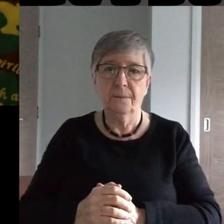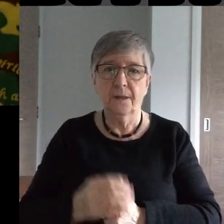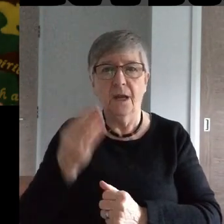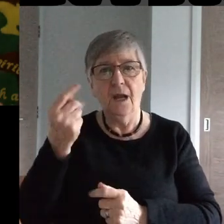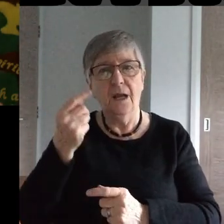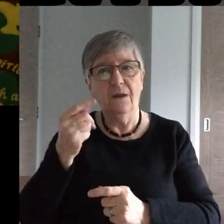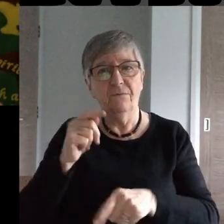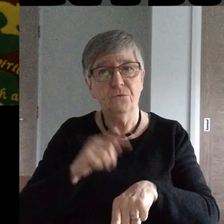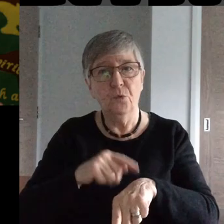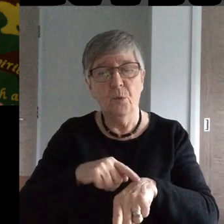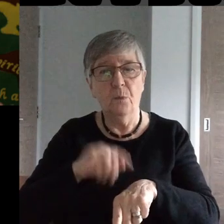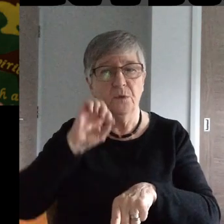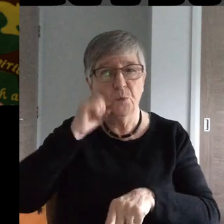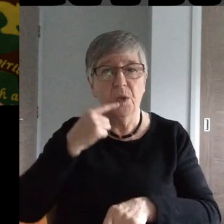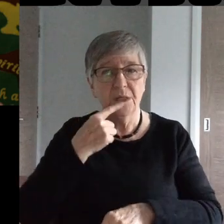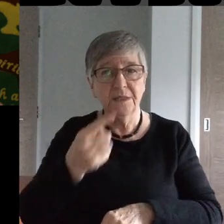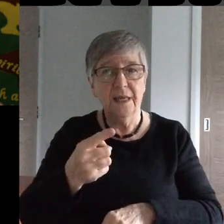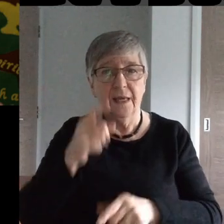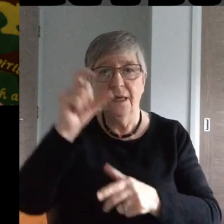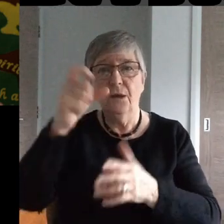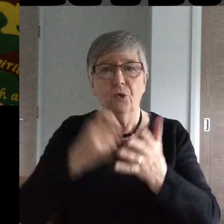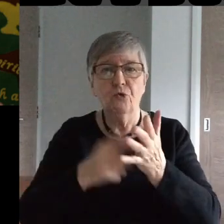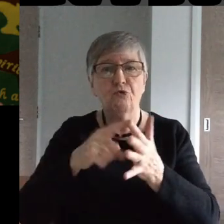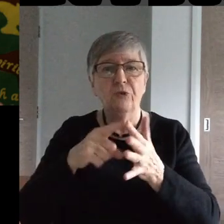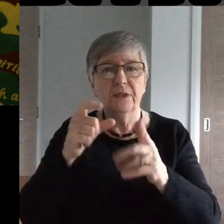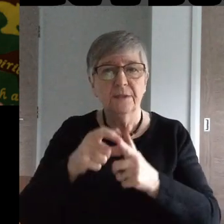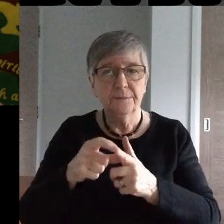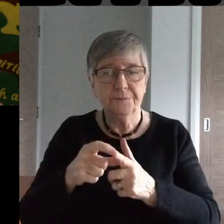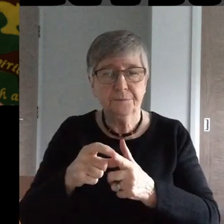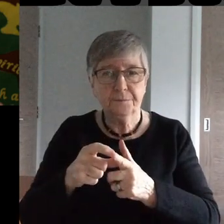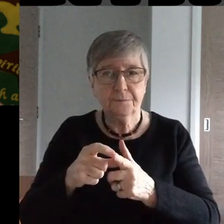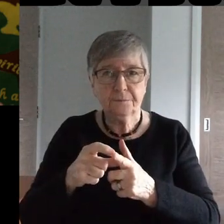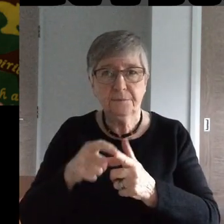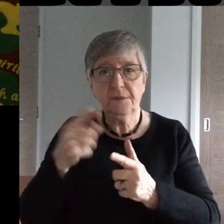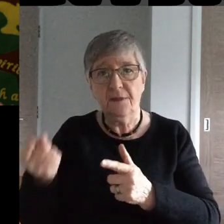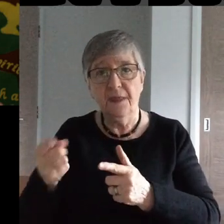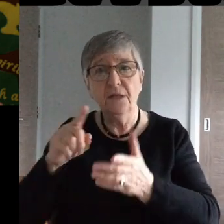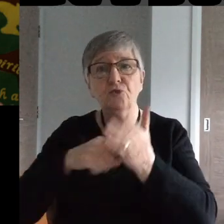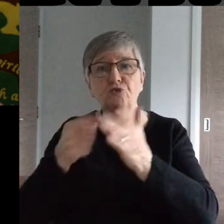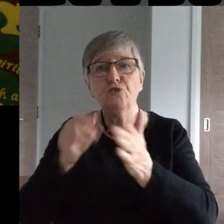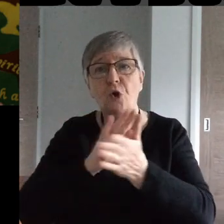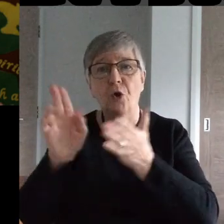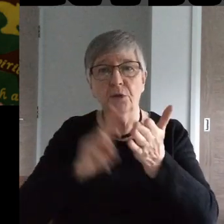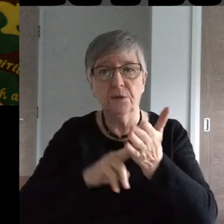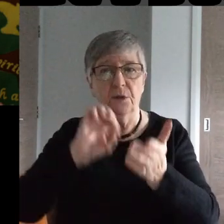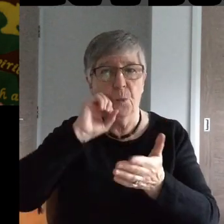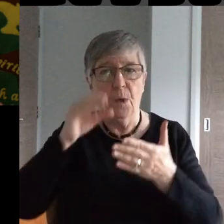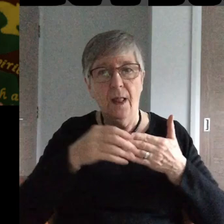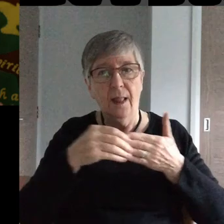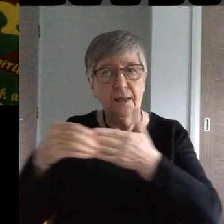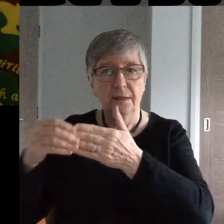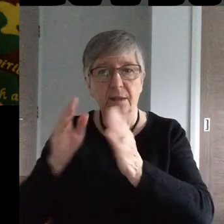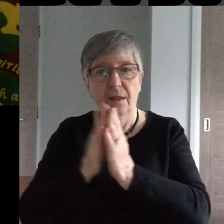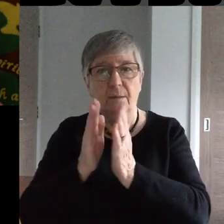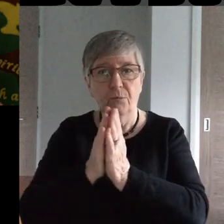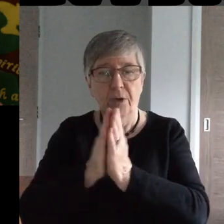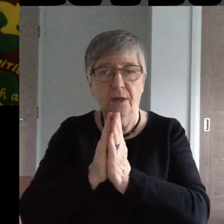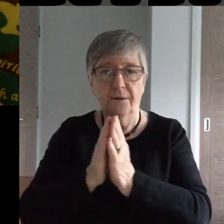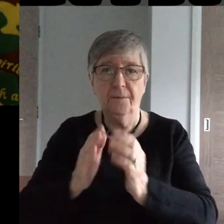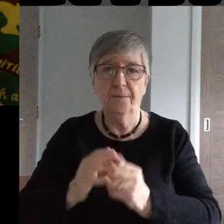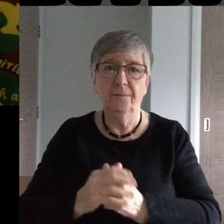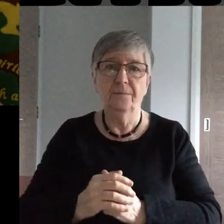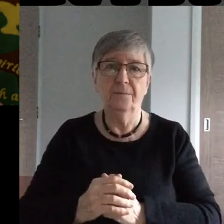In a few moments, we'll say together the Apostles' Creed and then hear from John, who'll lead us in our prayer for